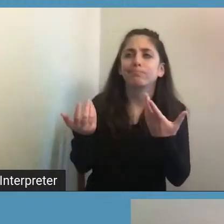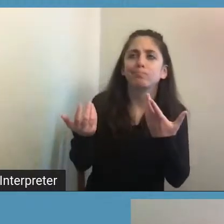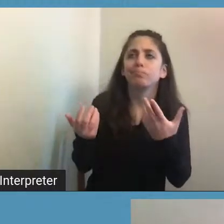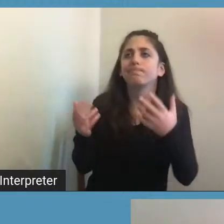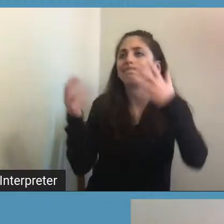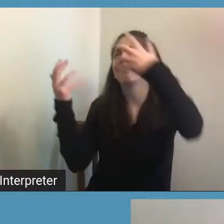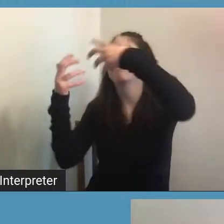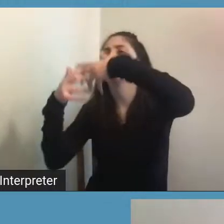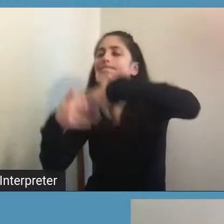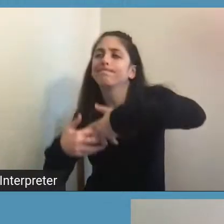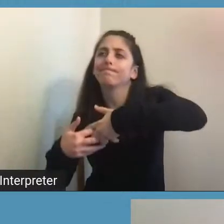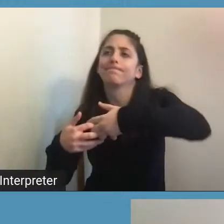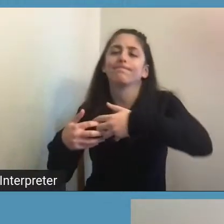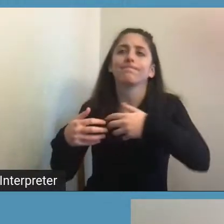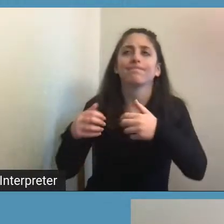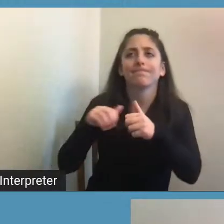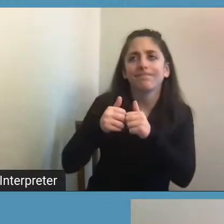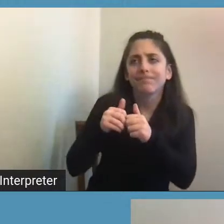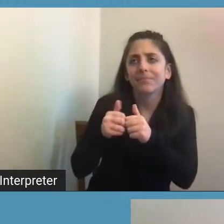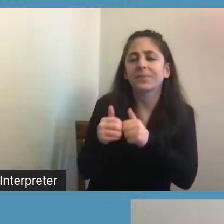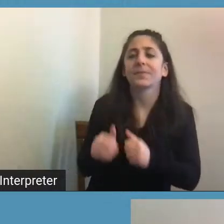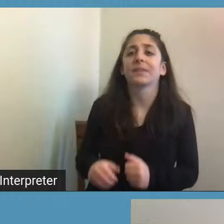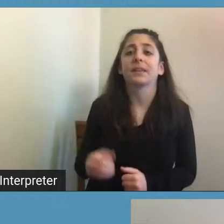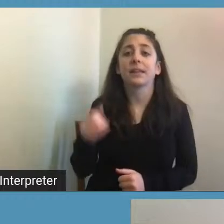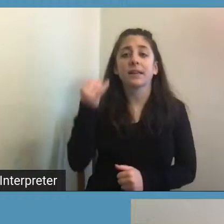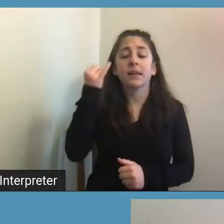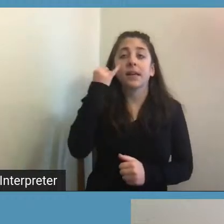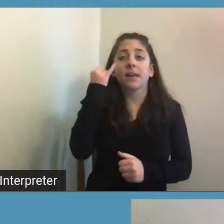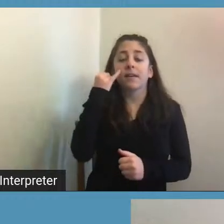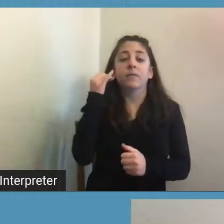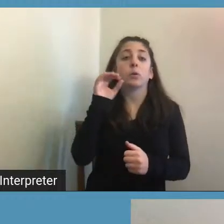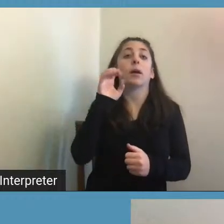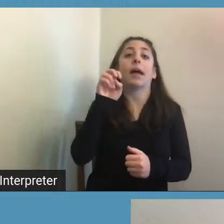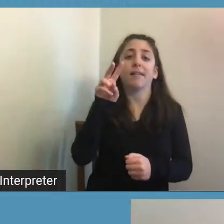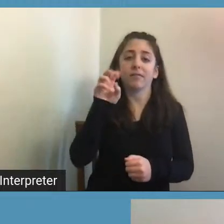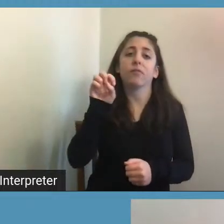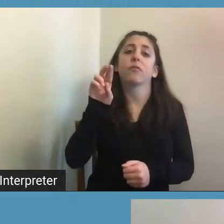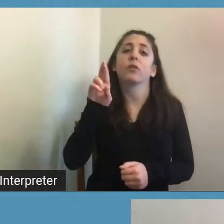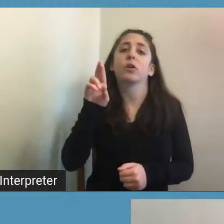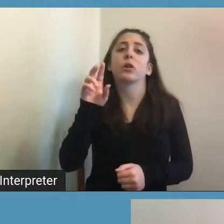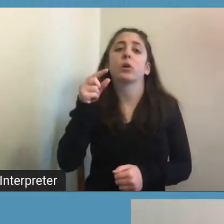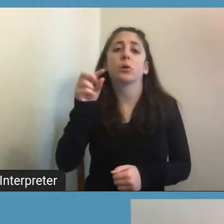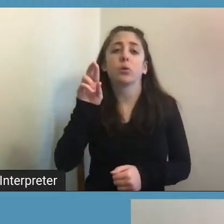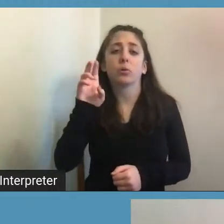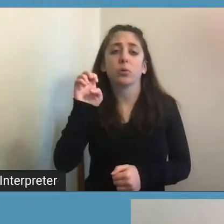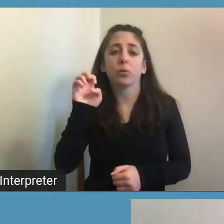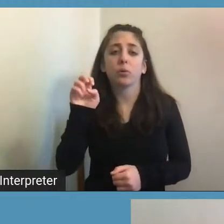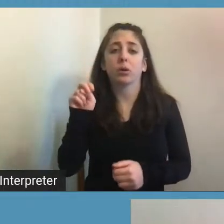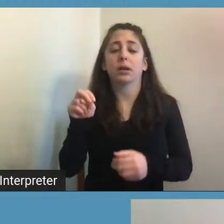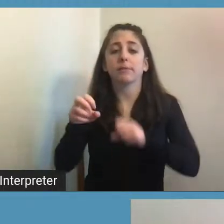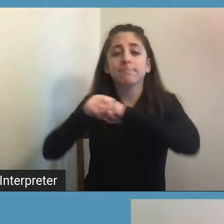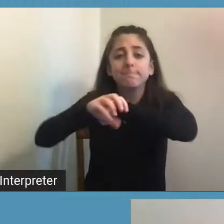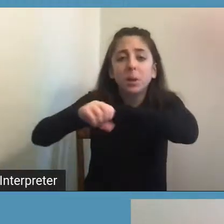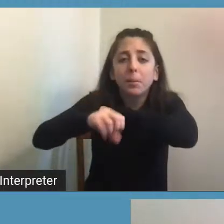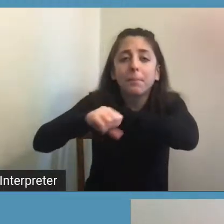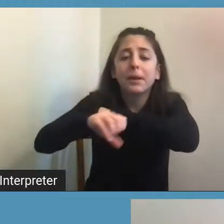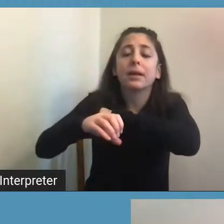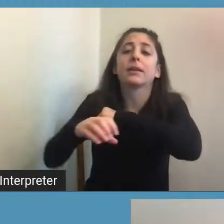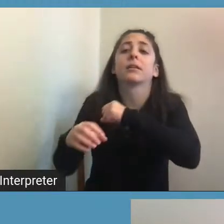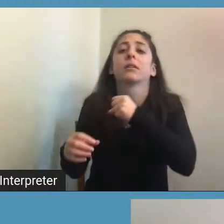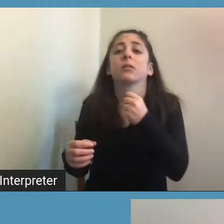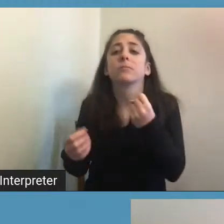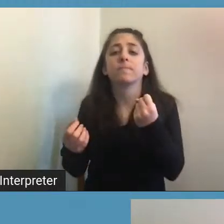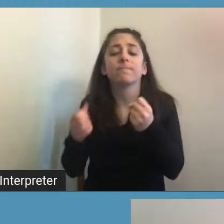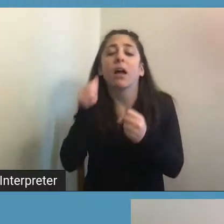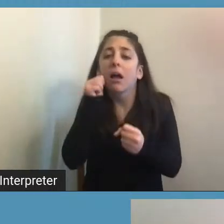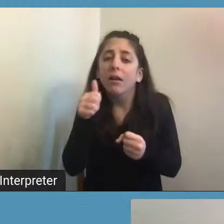that you have an always on evergreen content campaign that it some days doesn't need to happen. So like every day we don't have